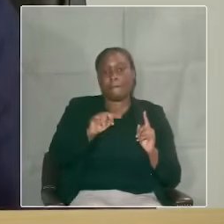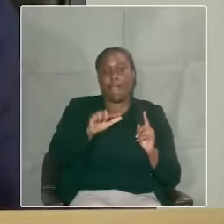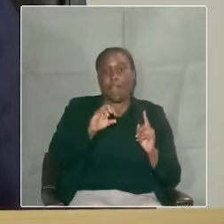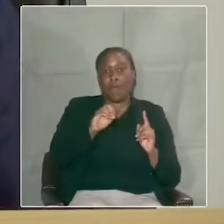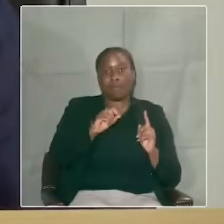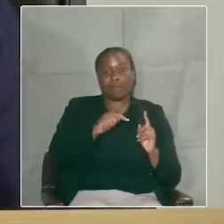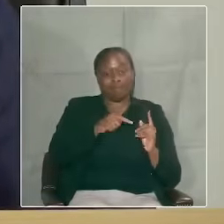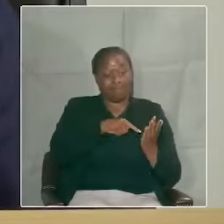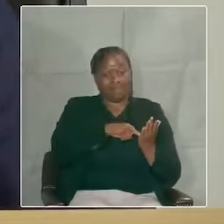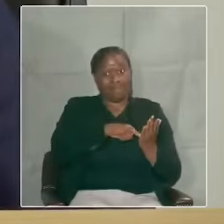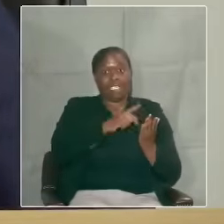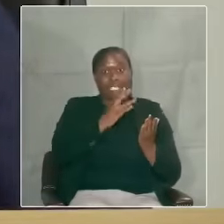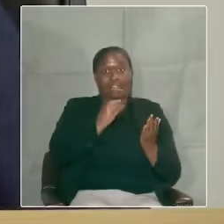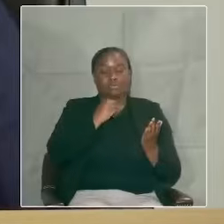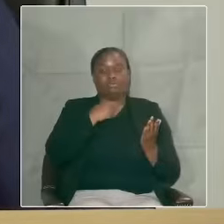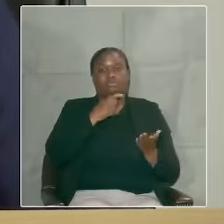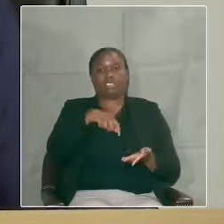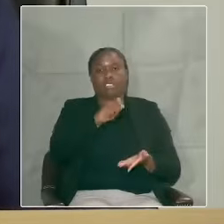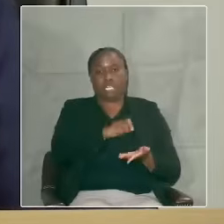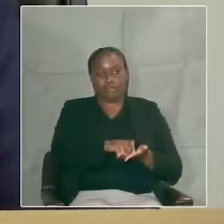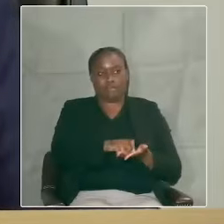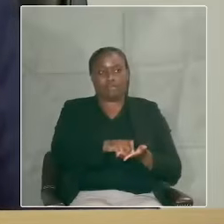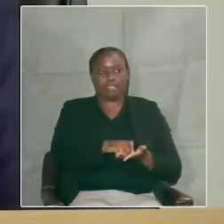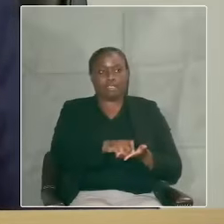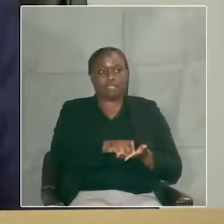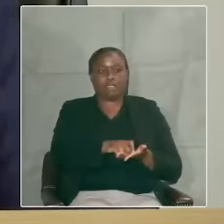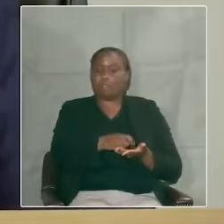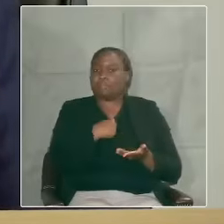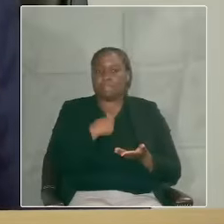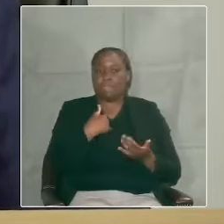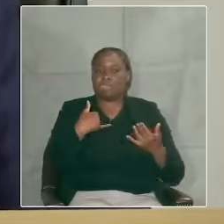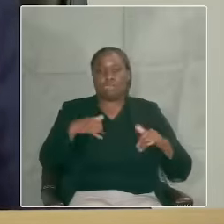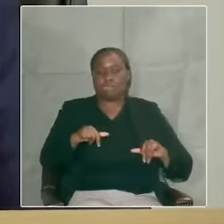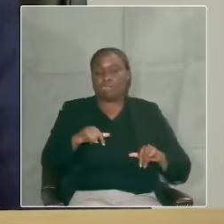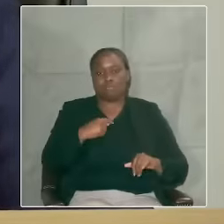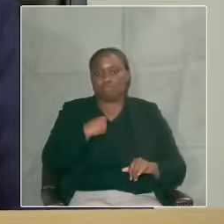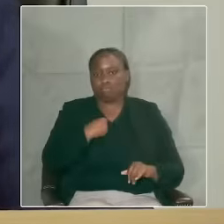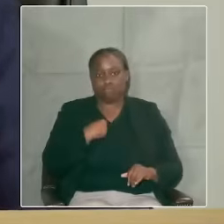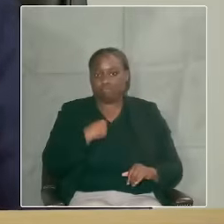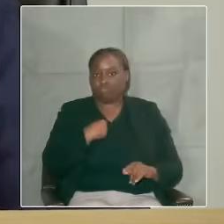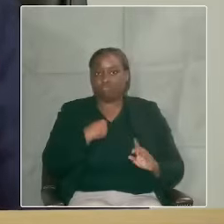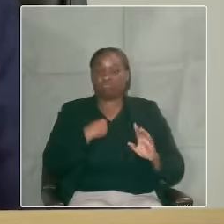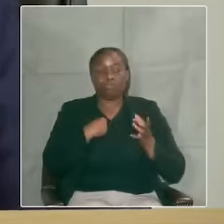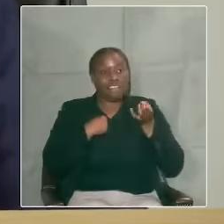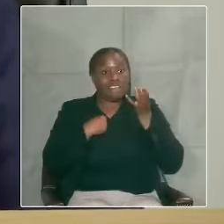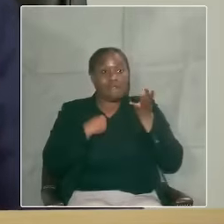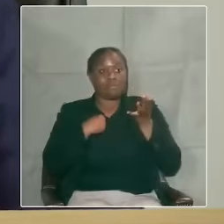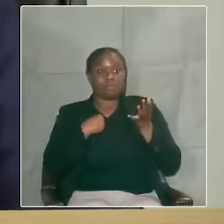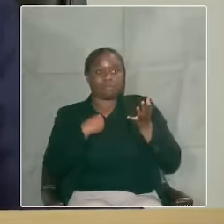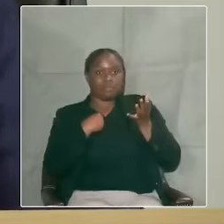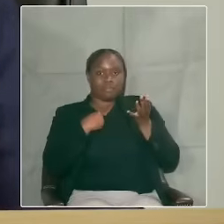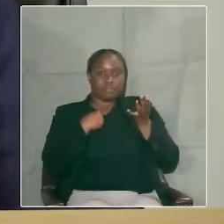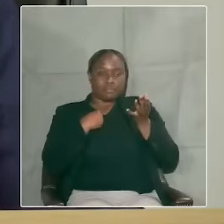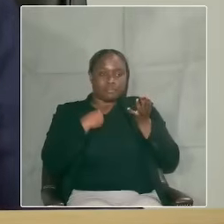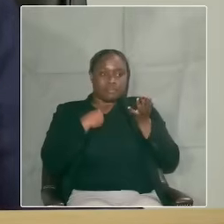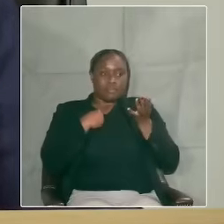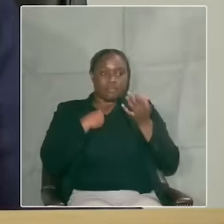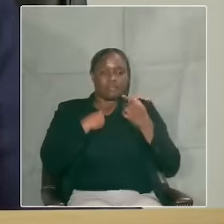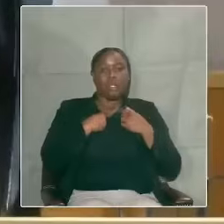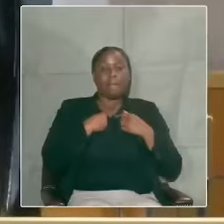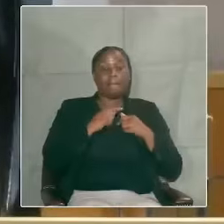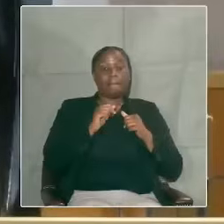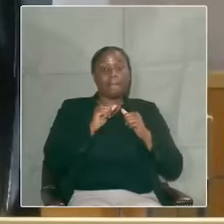I requested that I sign. I did not sign the letter, and I told him I would prefer that